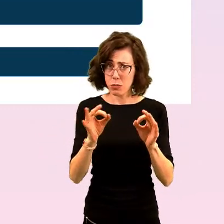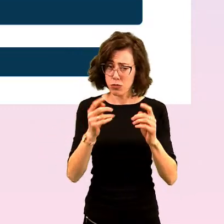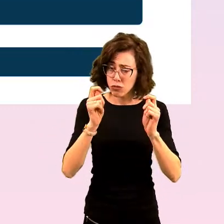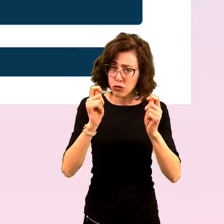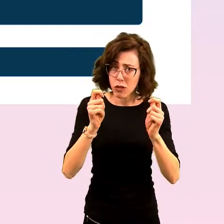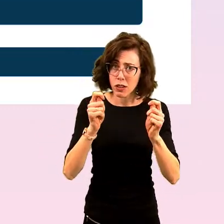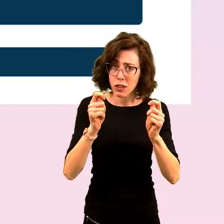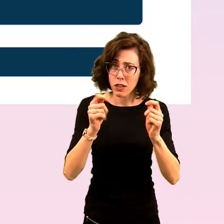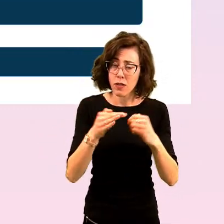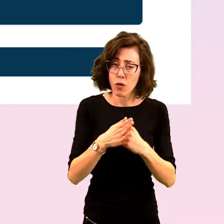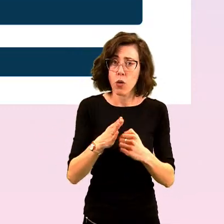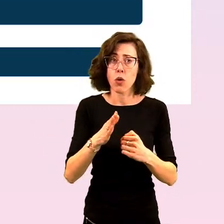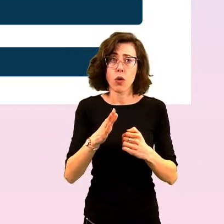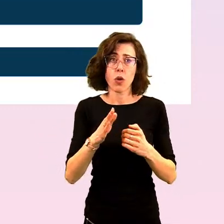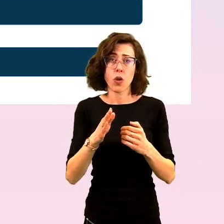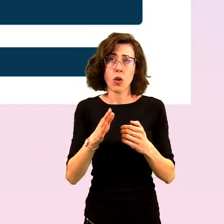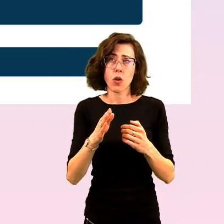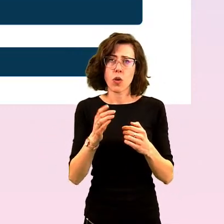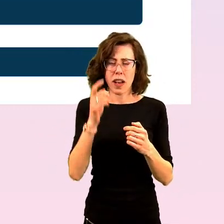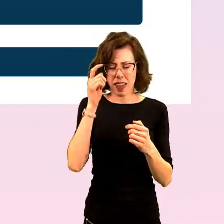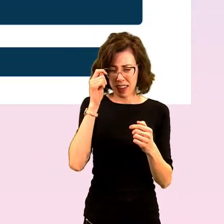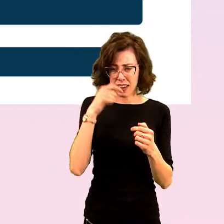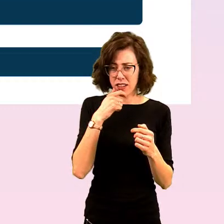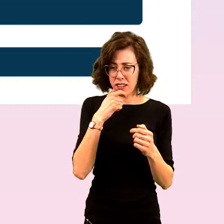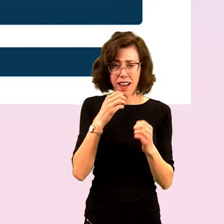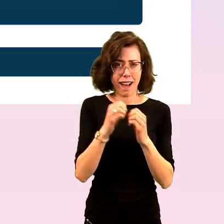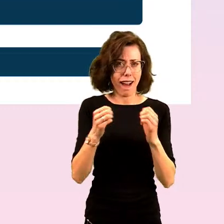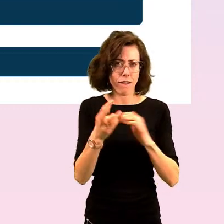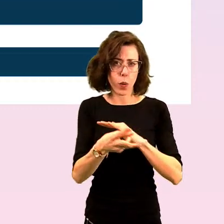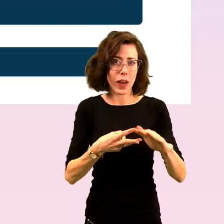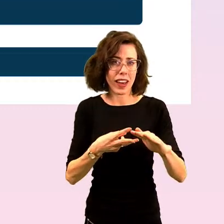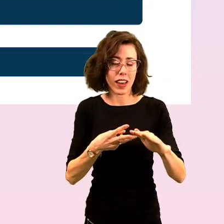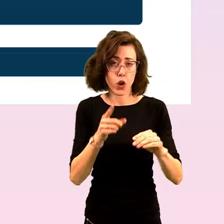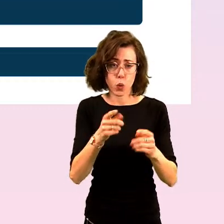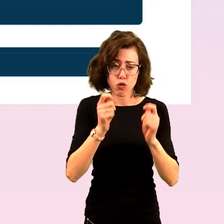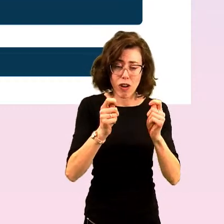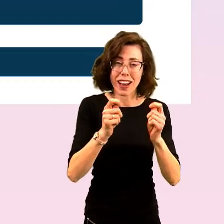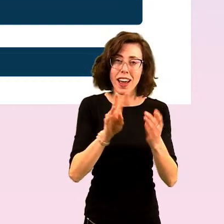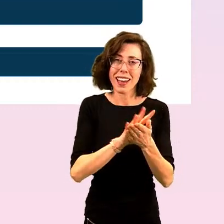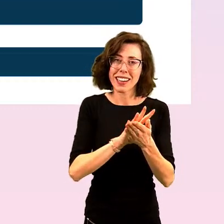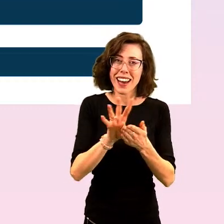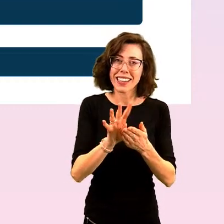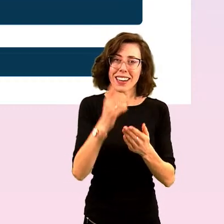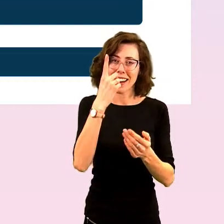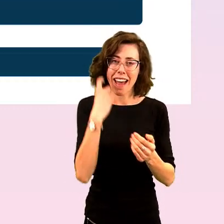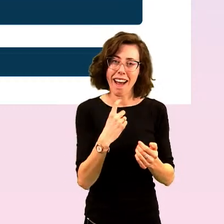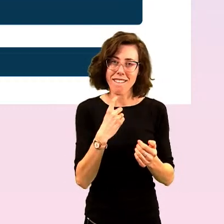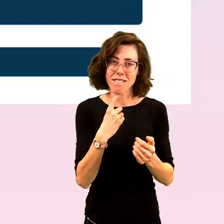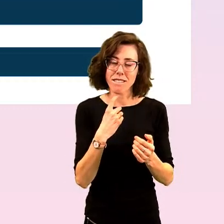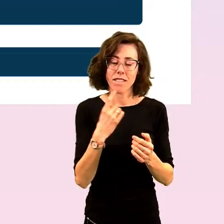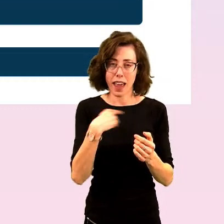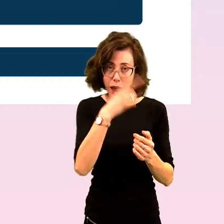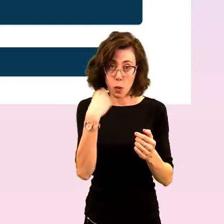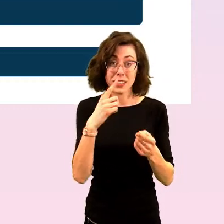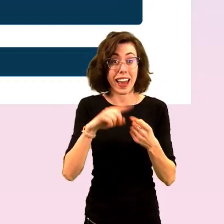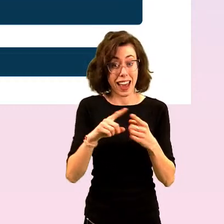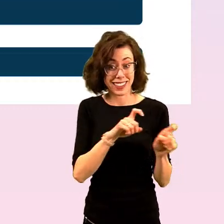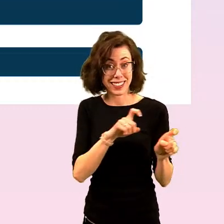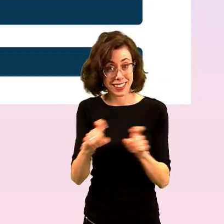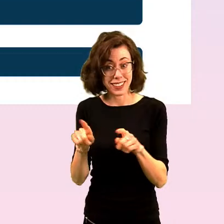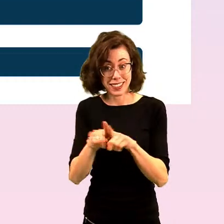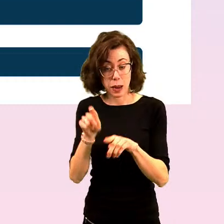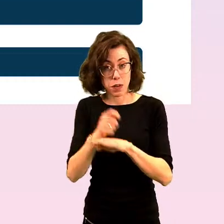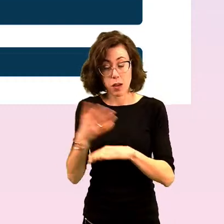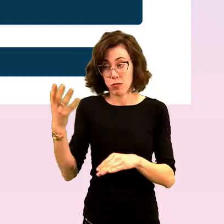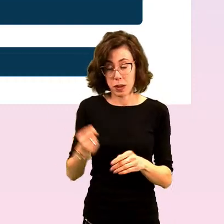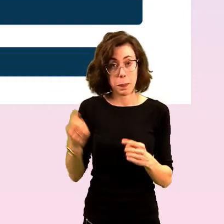areas for people who, I think it's 19 and a half hours, and you get your social welfare payment plus a top up in relation to it. And you're